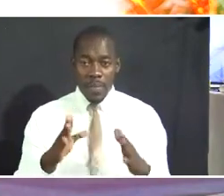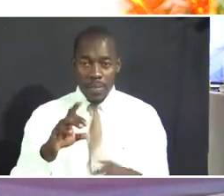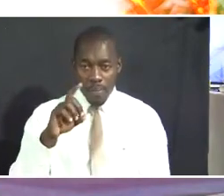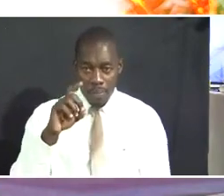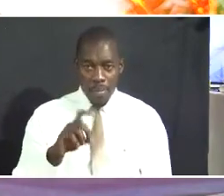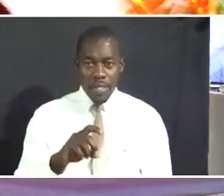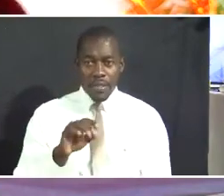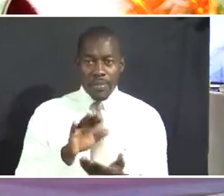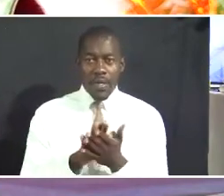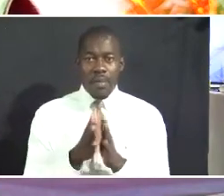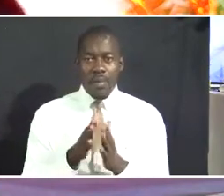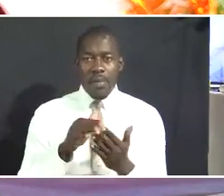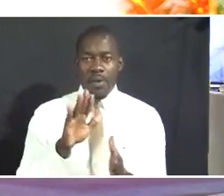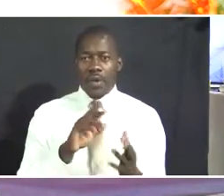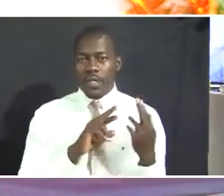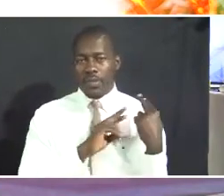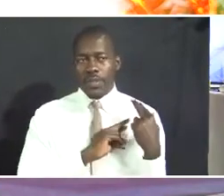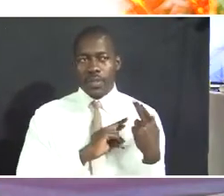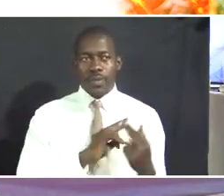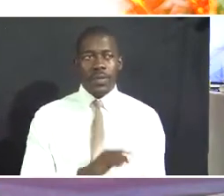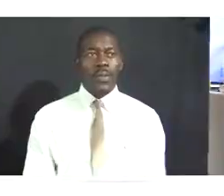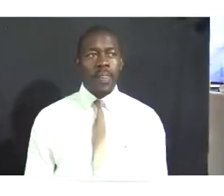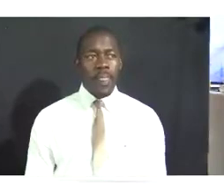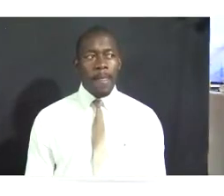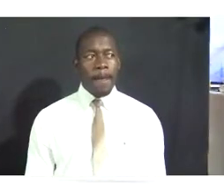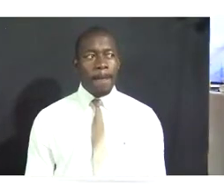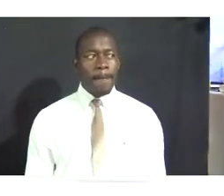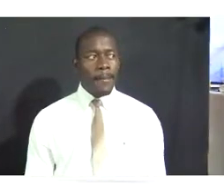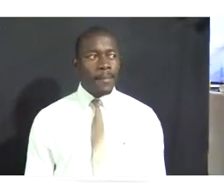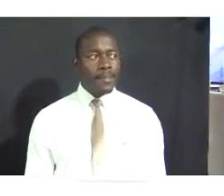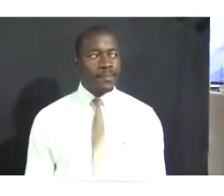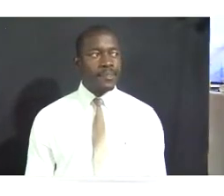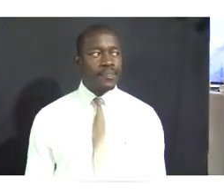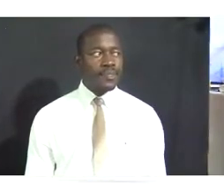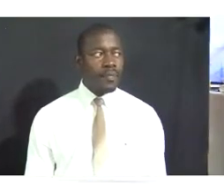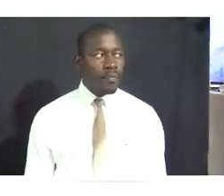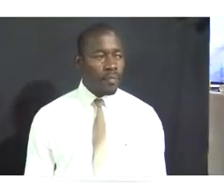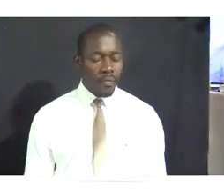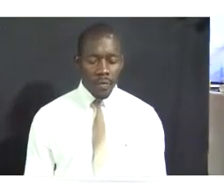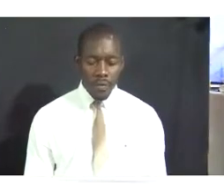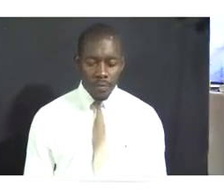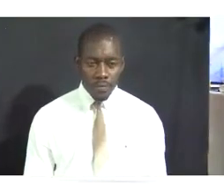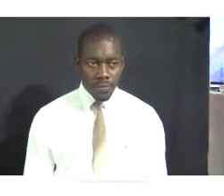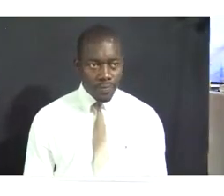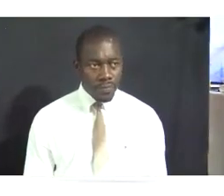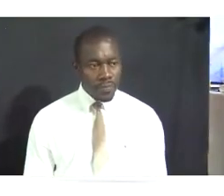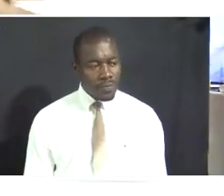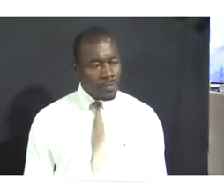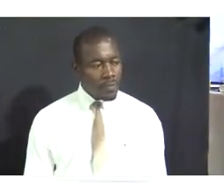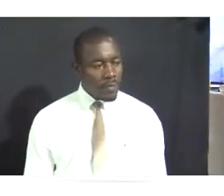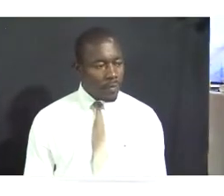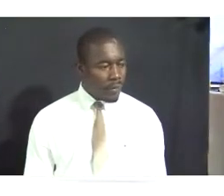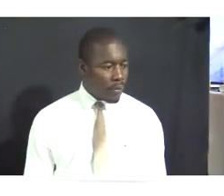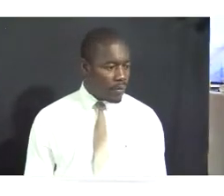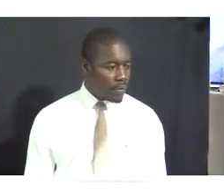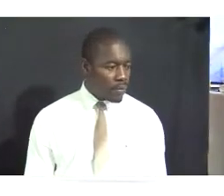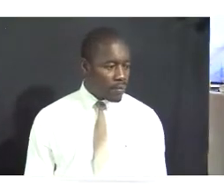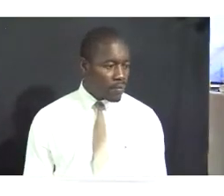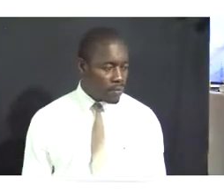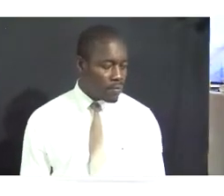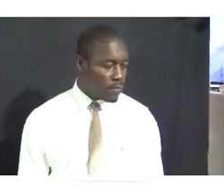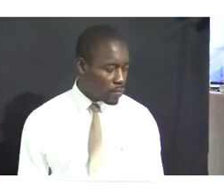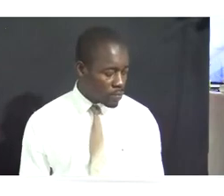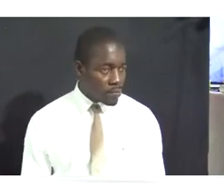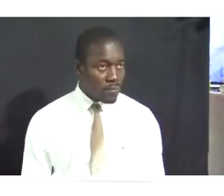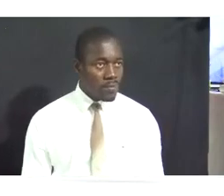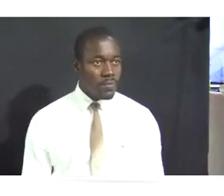you. Thank you. I'm just thinking, okay, I know that when you are going, when you are asked to be a